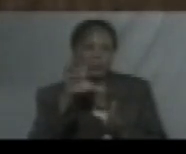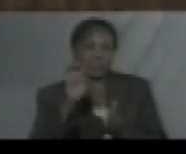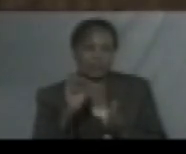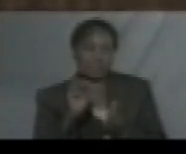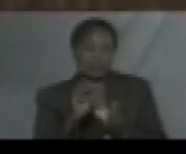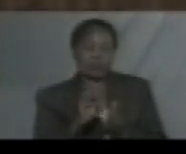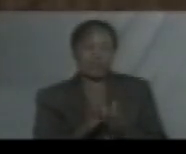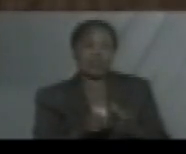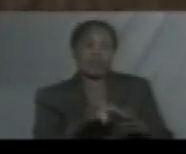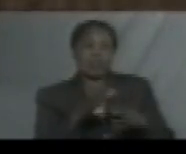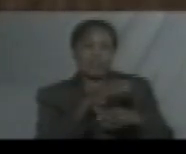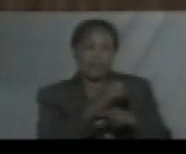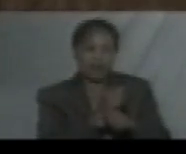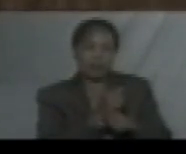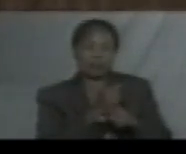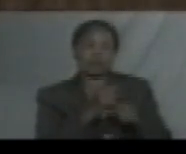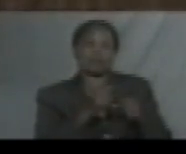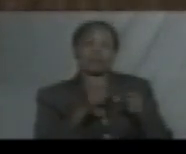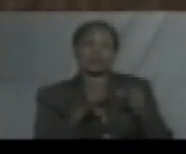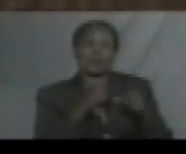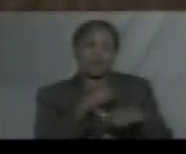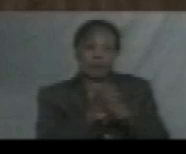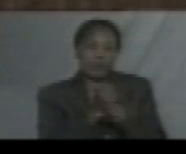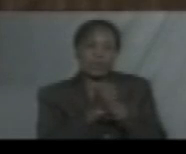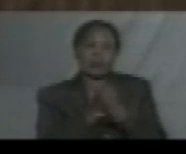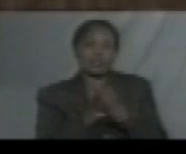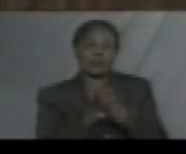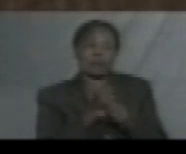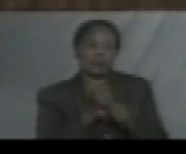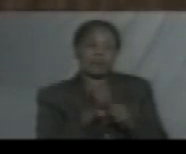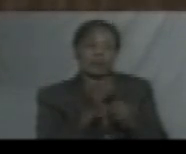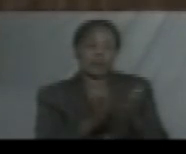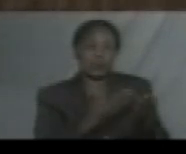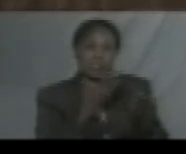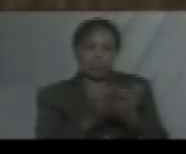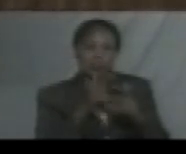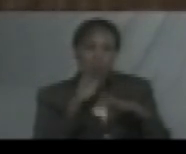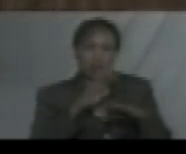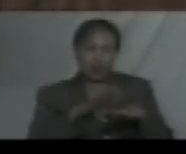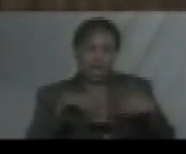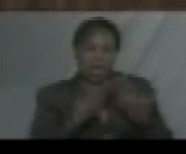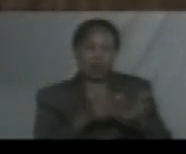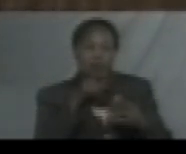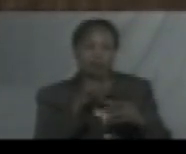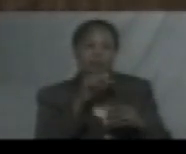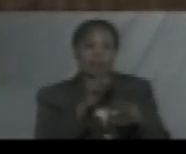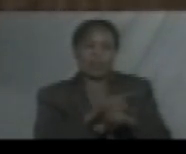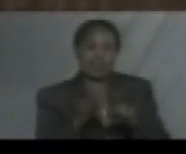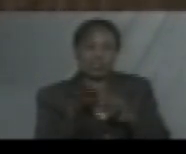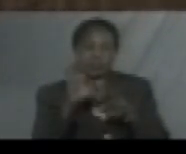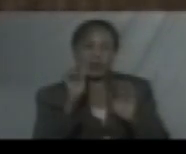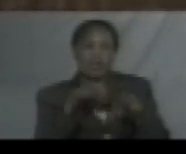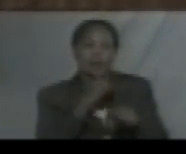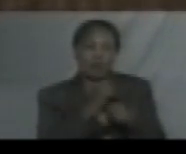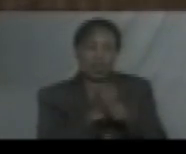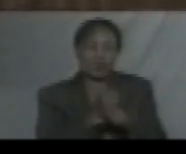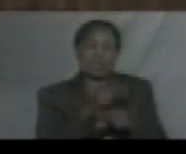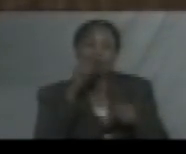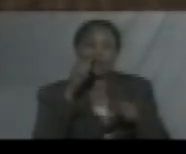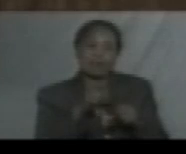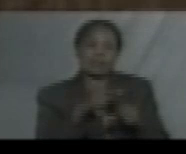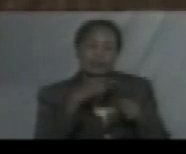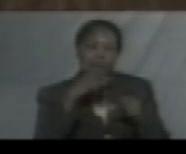The firm system architect made presentation on the functionality of their device. The committee noted that the firm